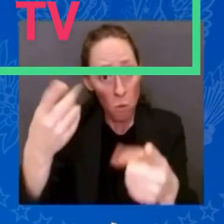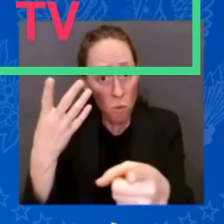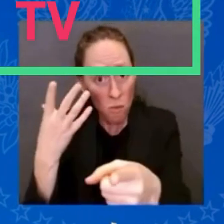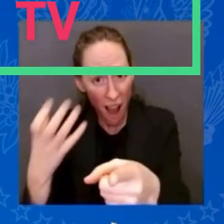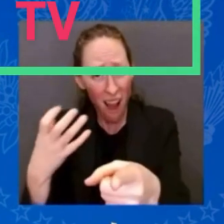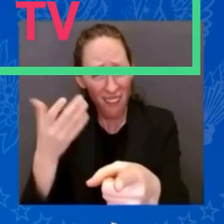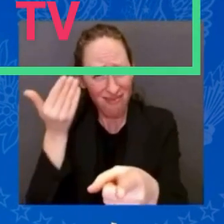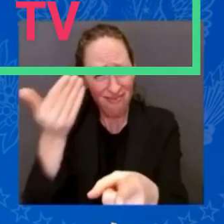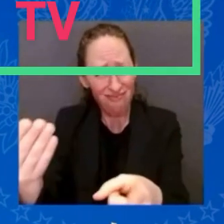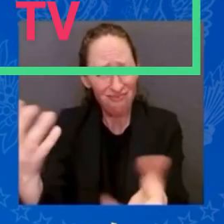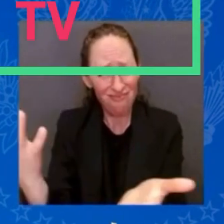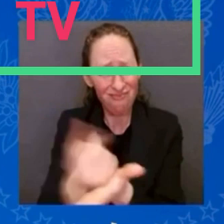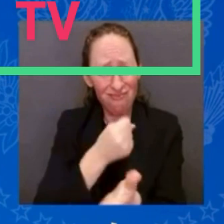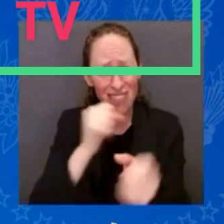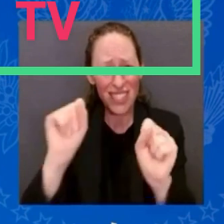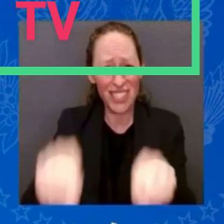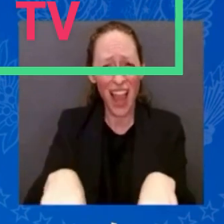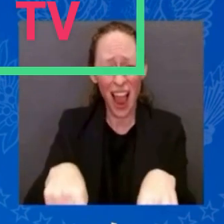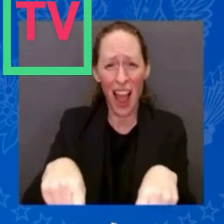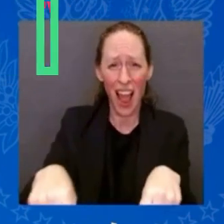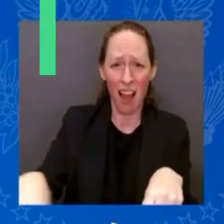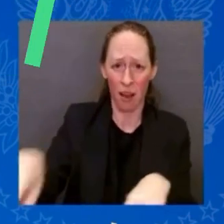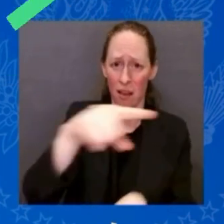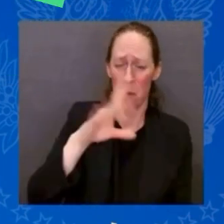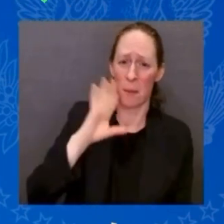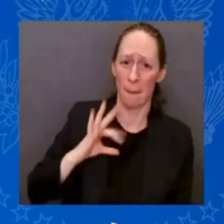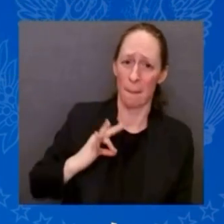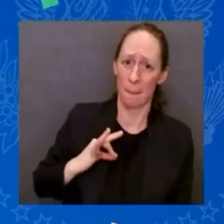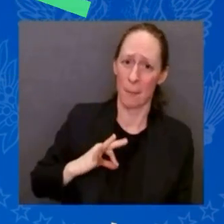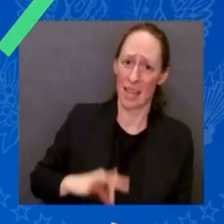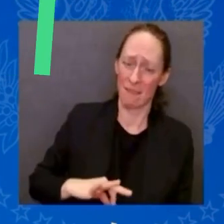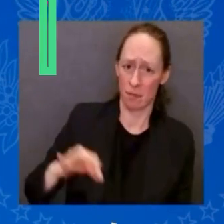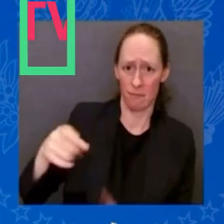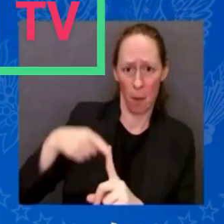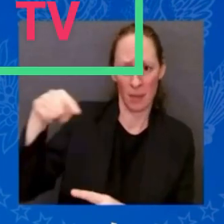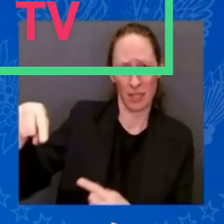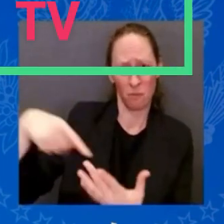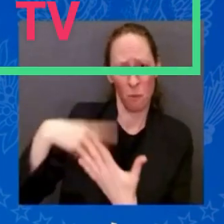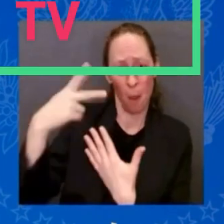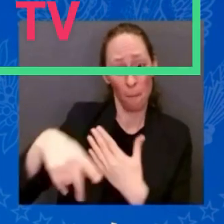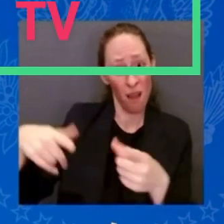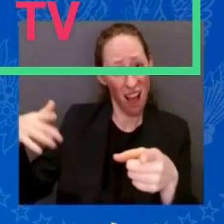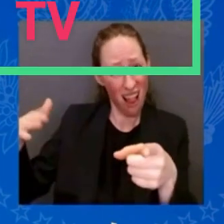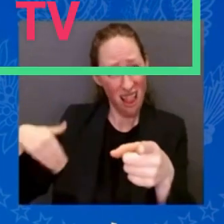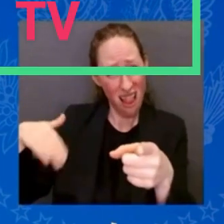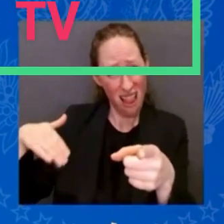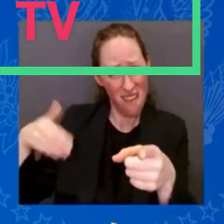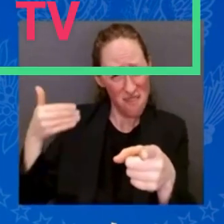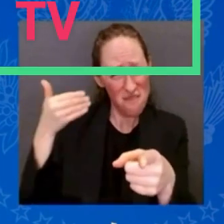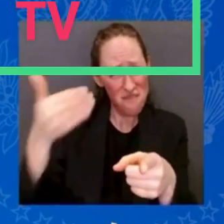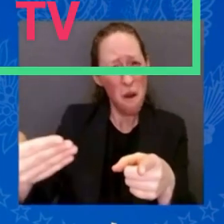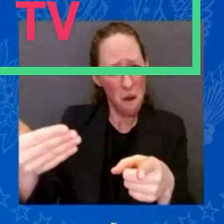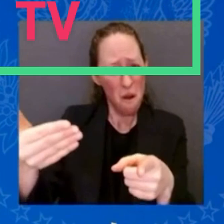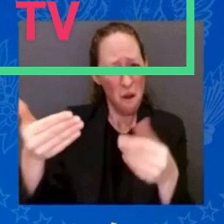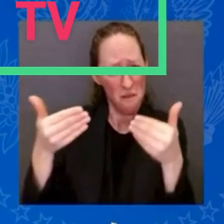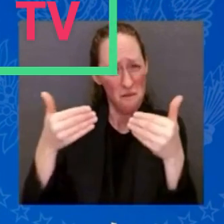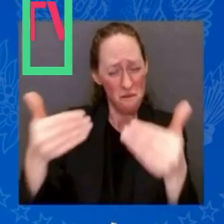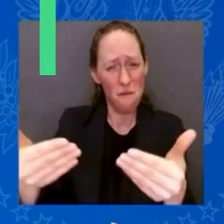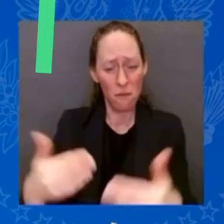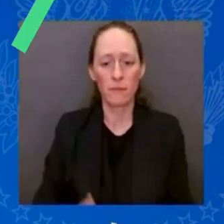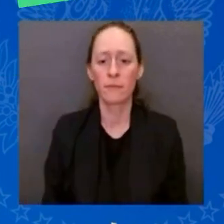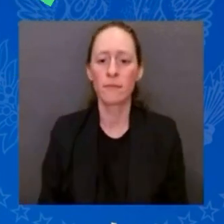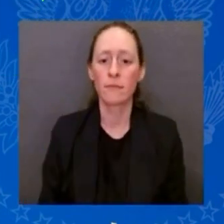So many more people can be helped. And I encourage you to apply if you haven't already. You're still eligible. Go to